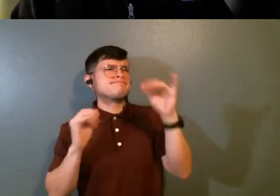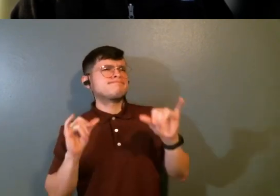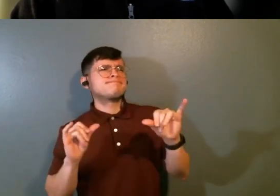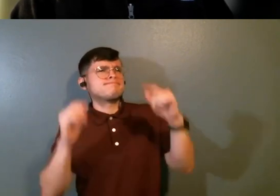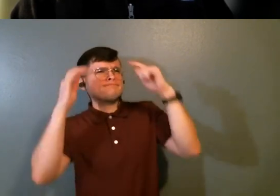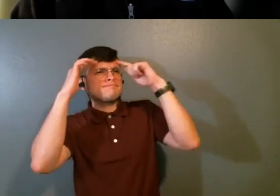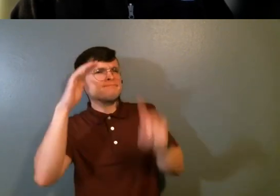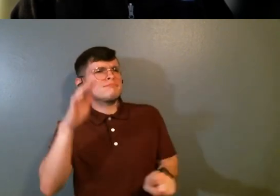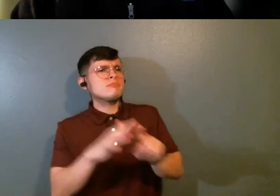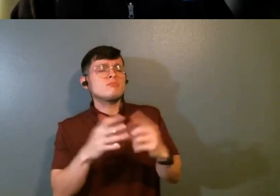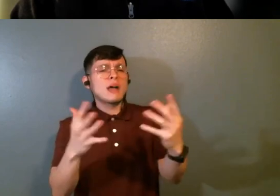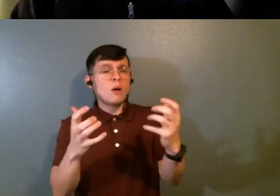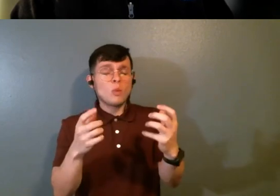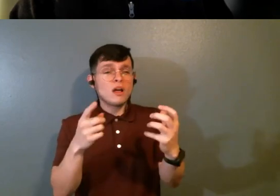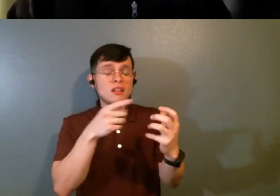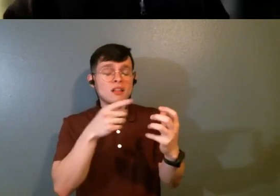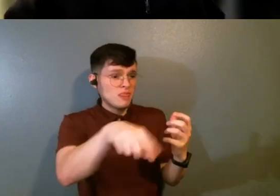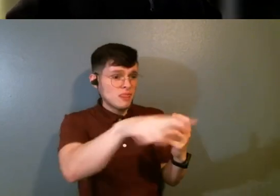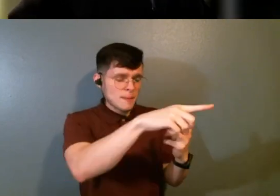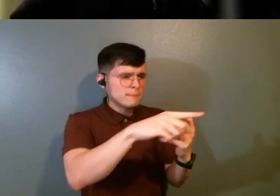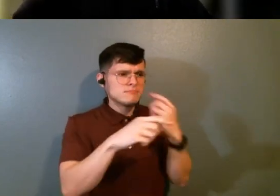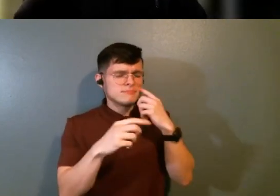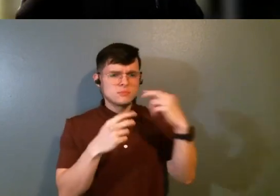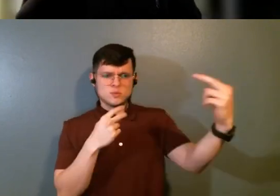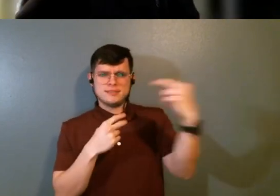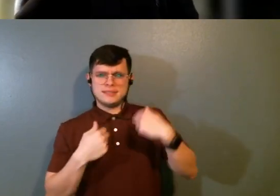want them to see through my eyes. And